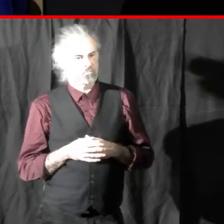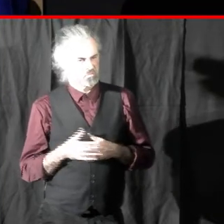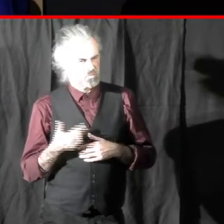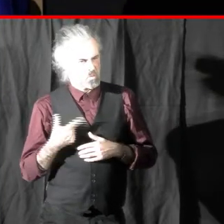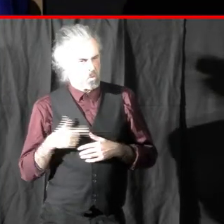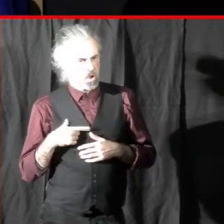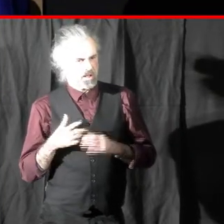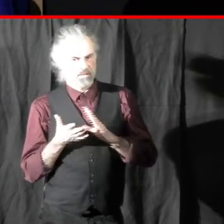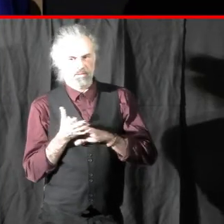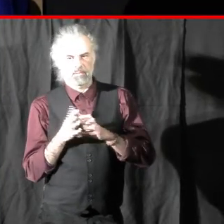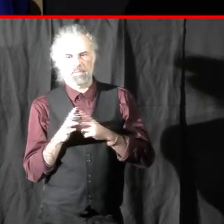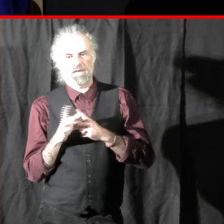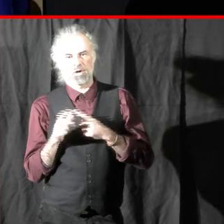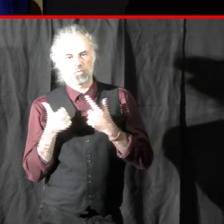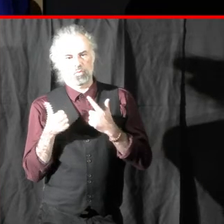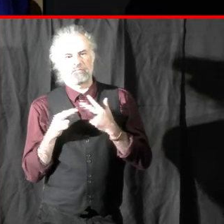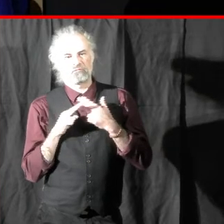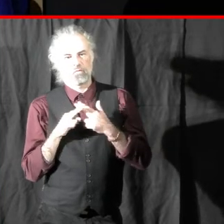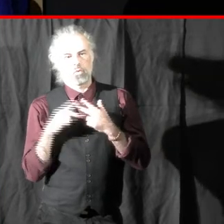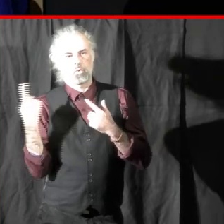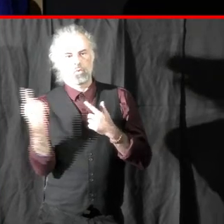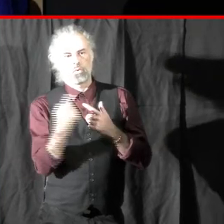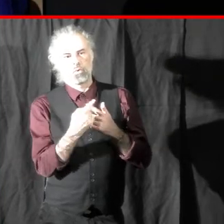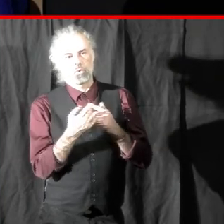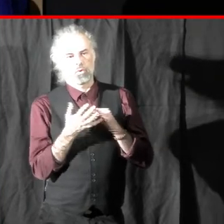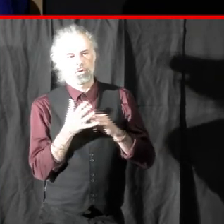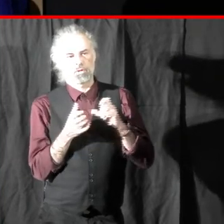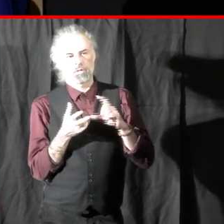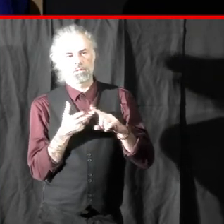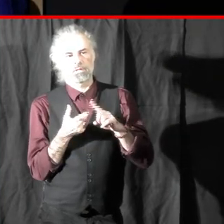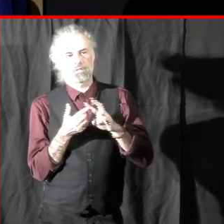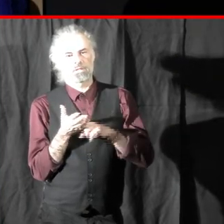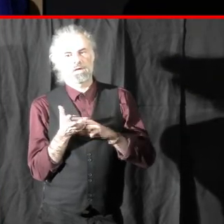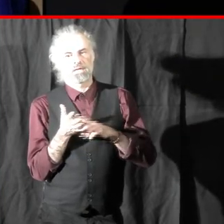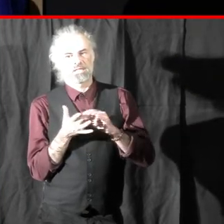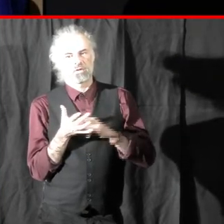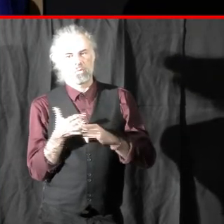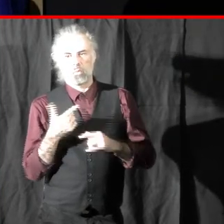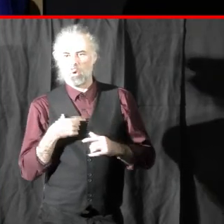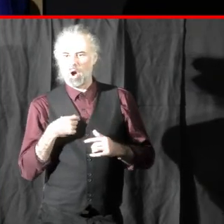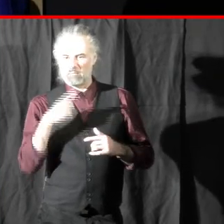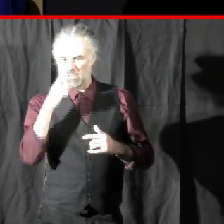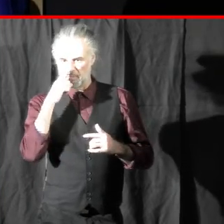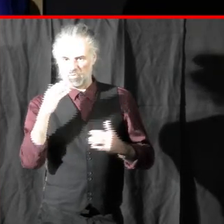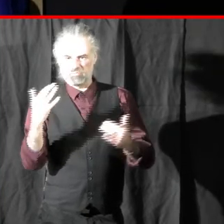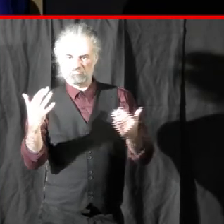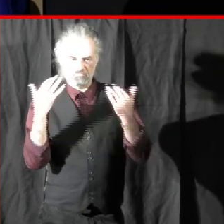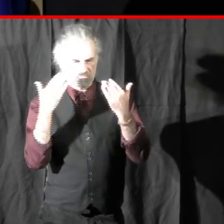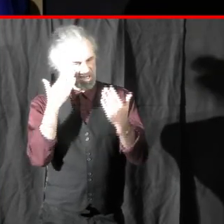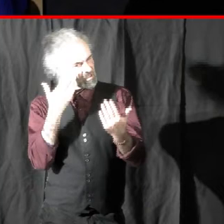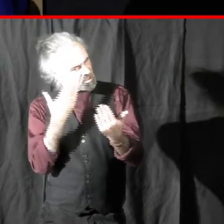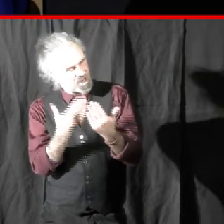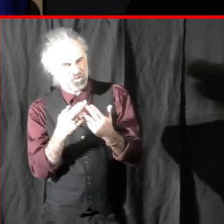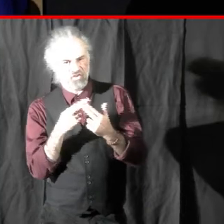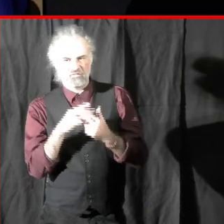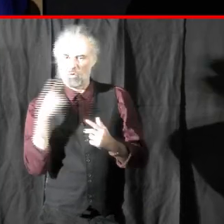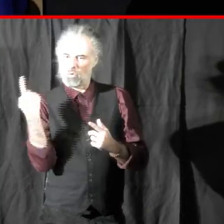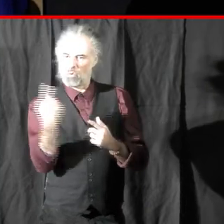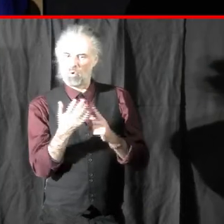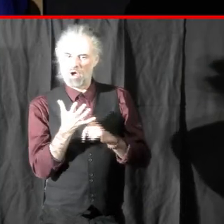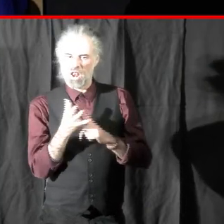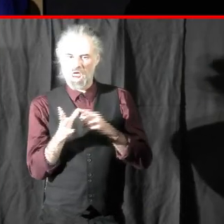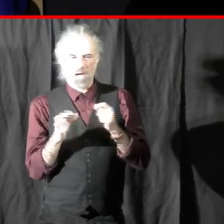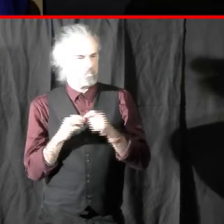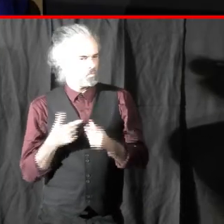good for scientists? Why do you want attention in the media for your lab?